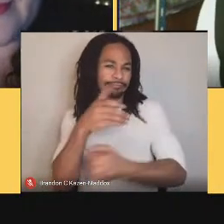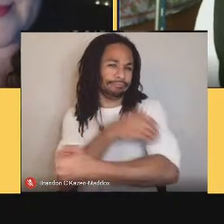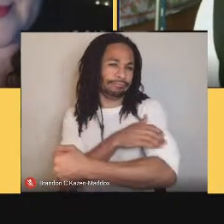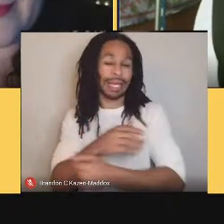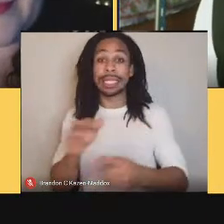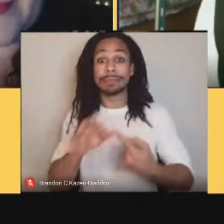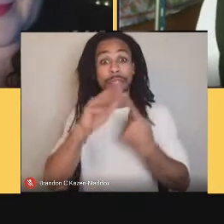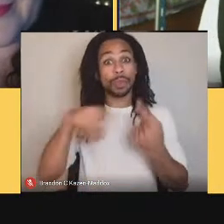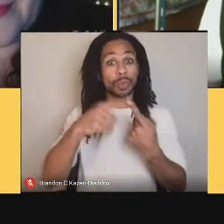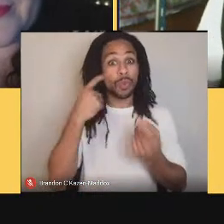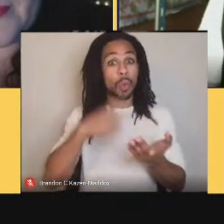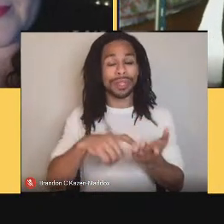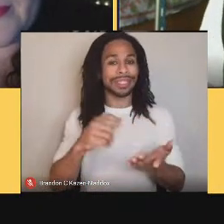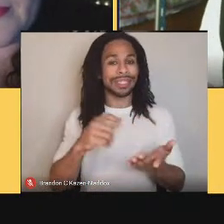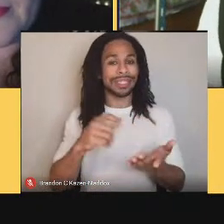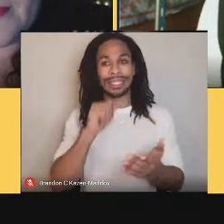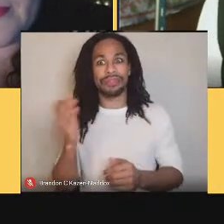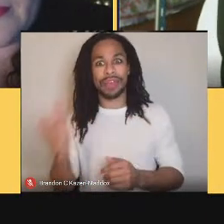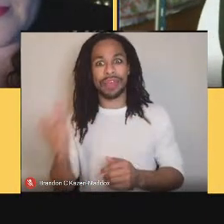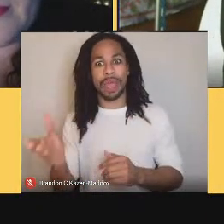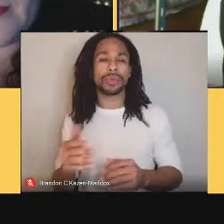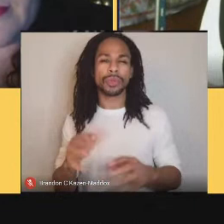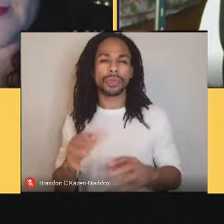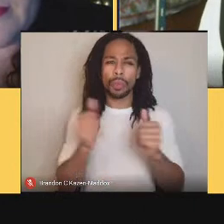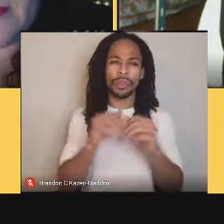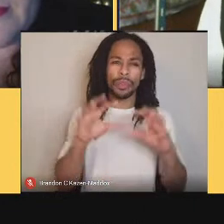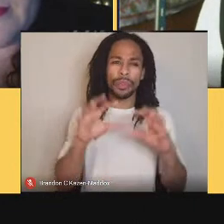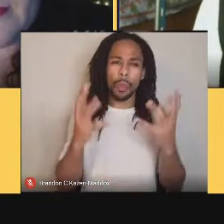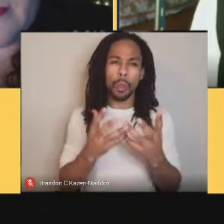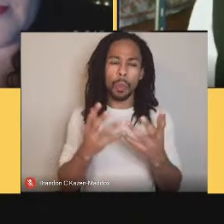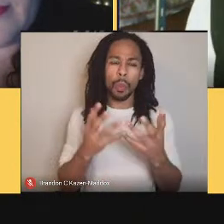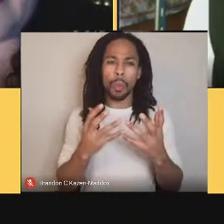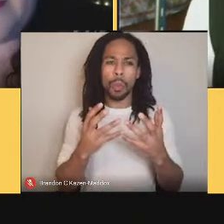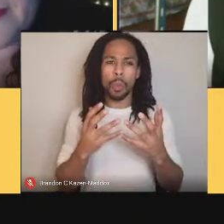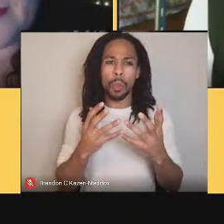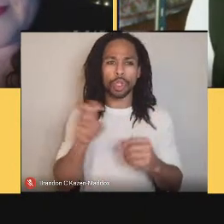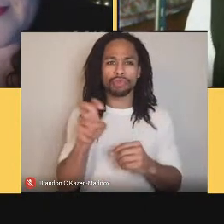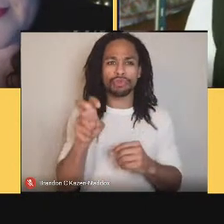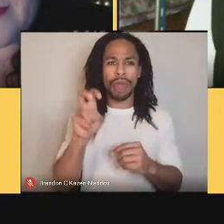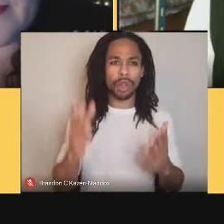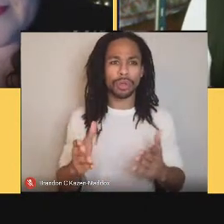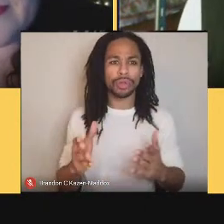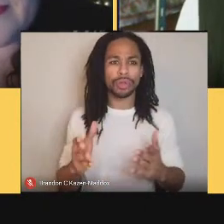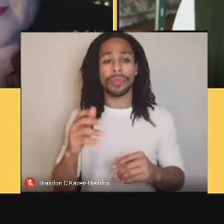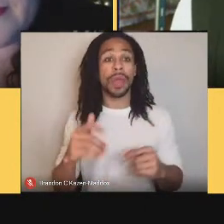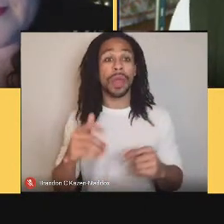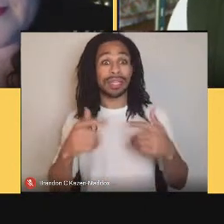there. There's a big scene in Rose Drive, which I don't want to reveal, where we have music throughout most of it. And there's a very intense scene that happens